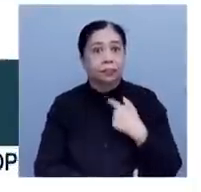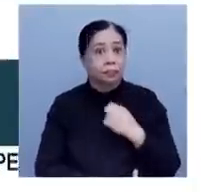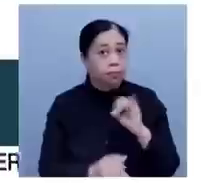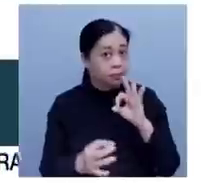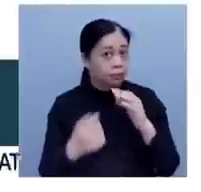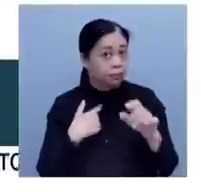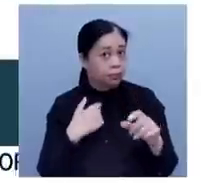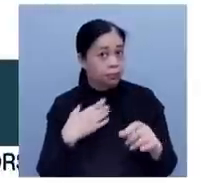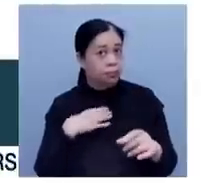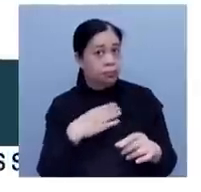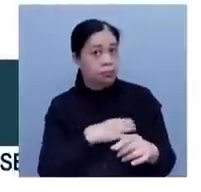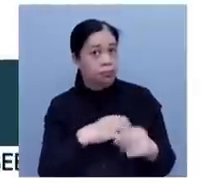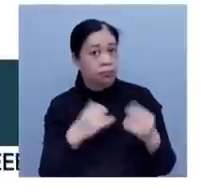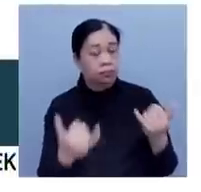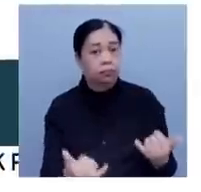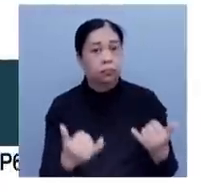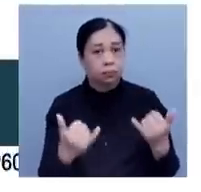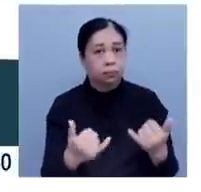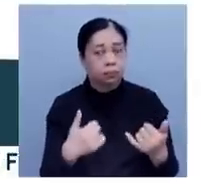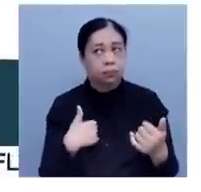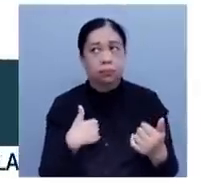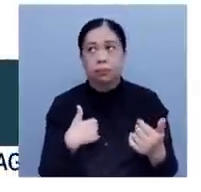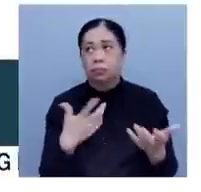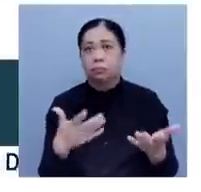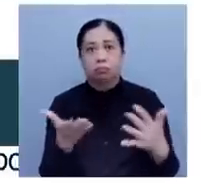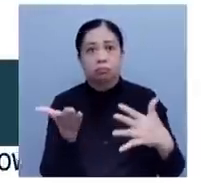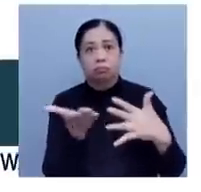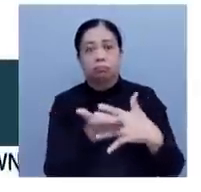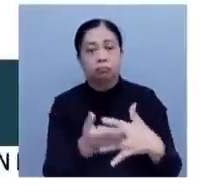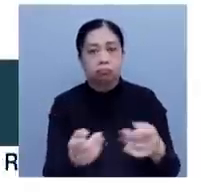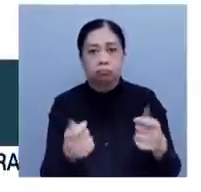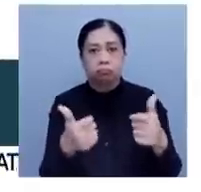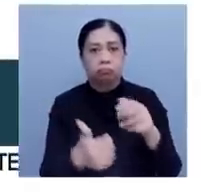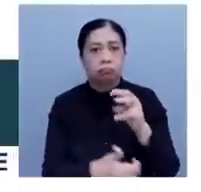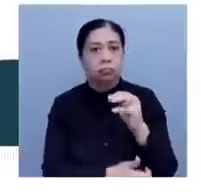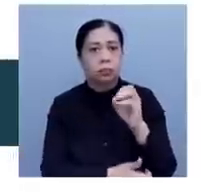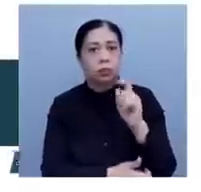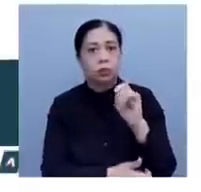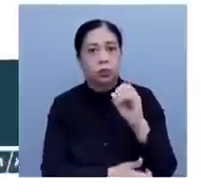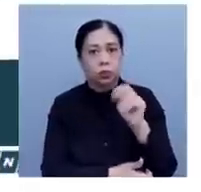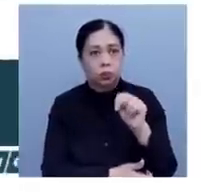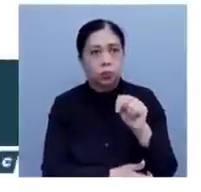a congressman today, I would file an immediate motion,